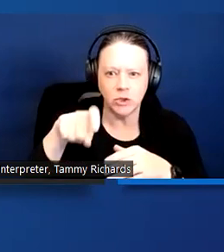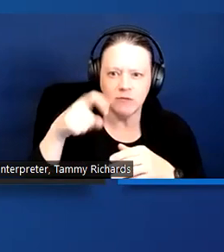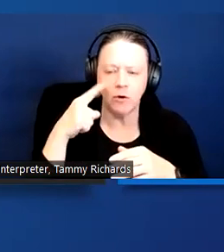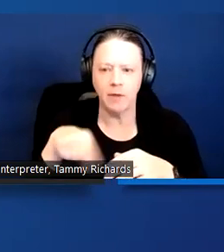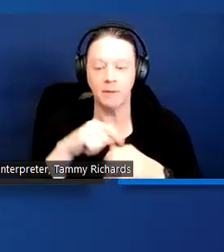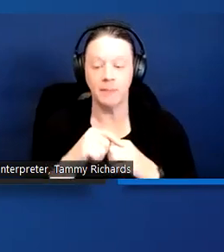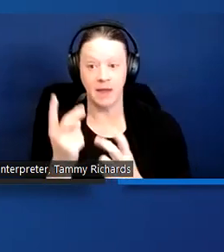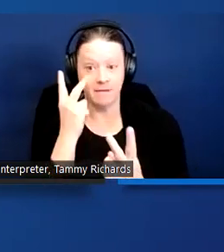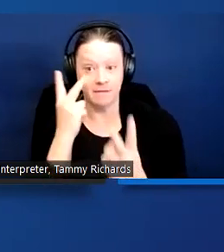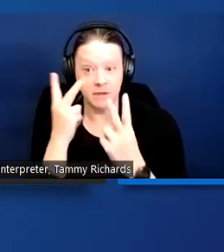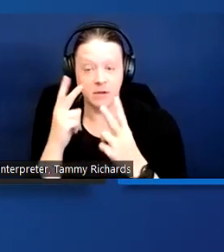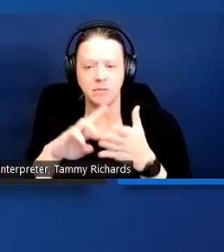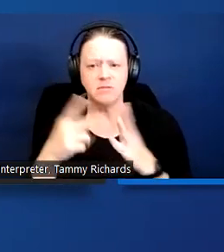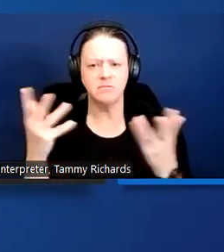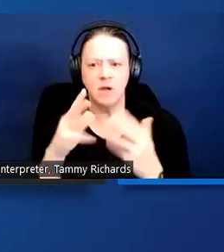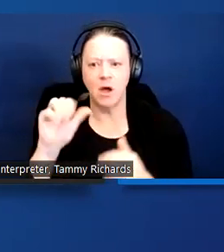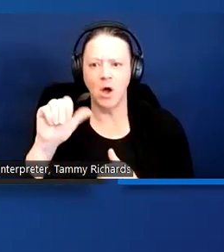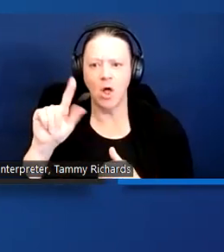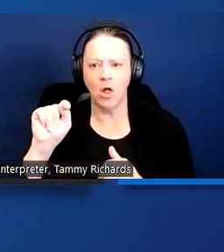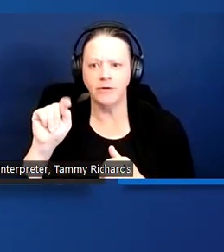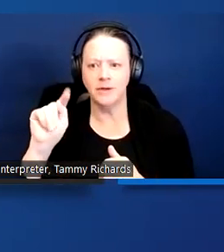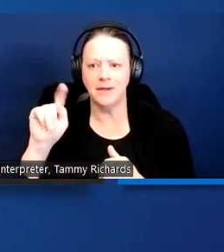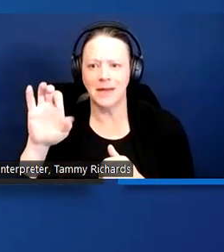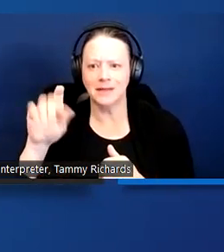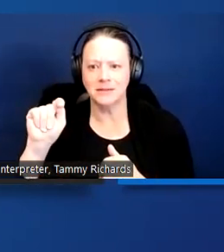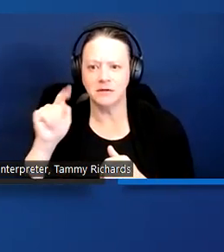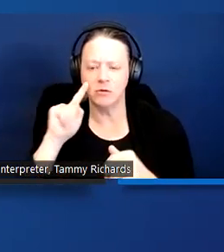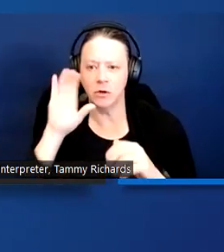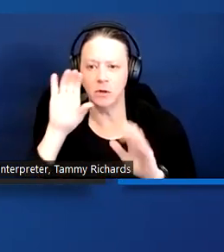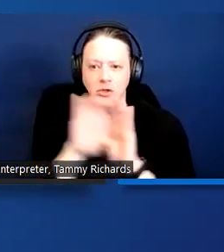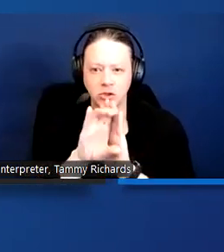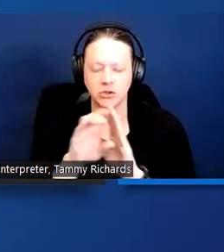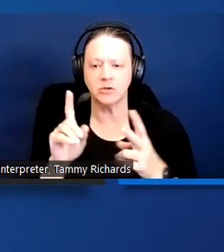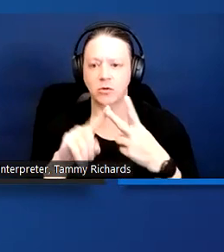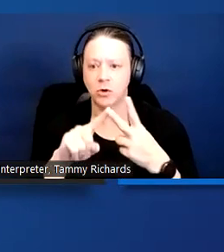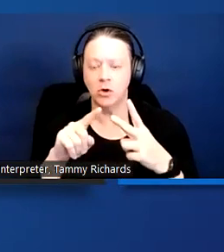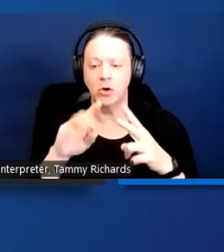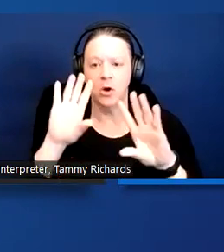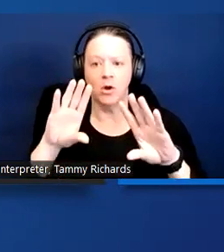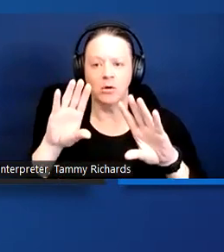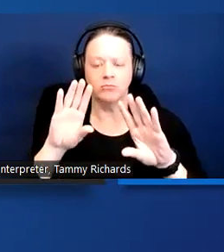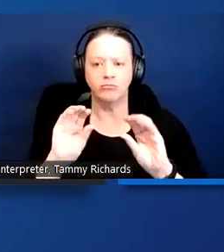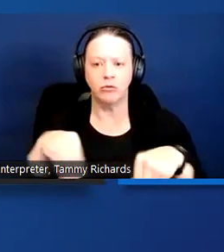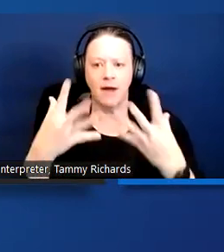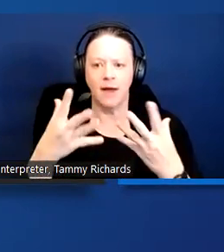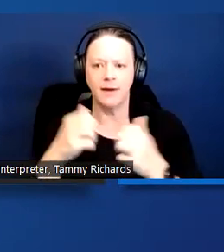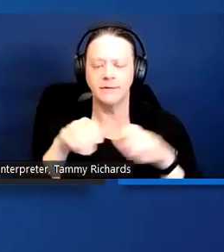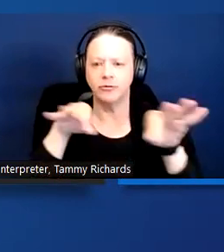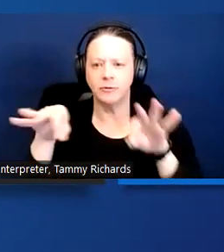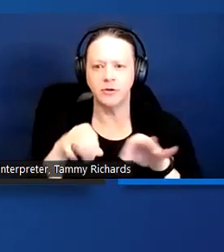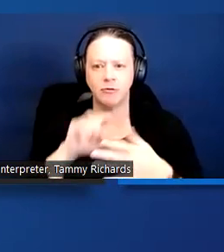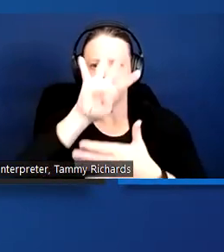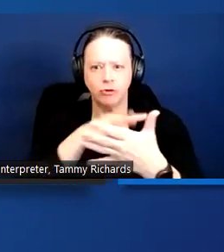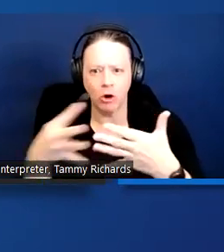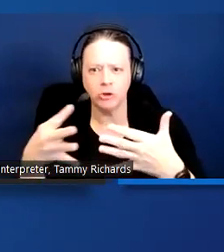alt text for images, or putting descriptions of charts and graphs, making sure